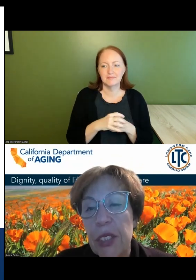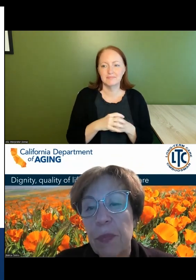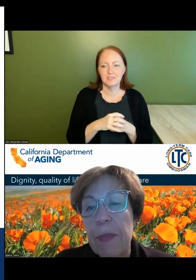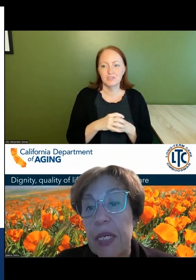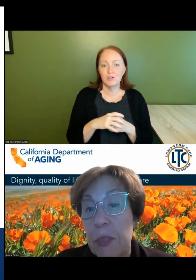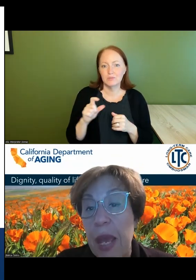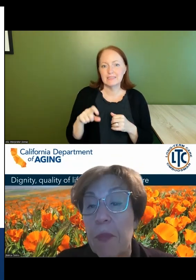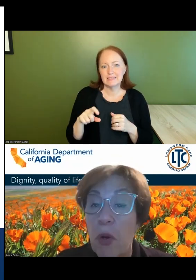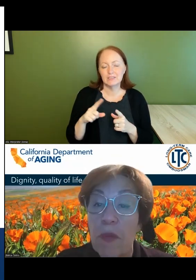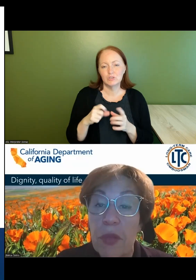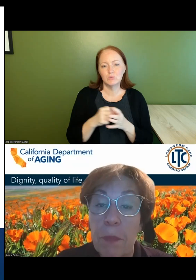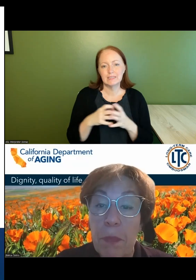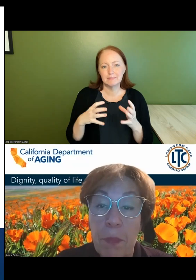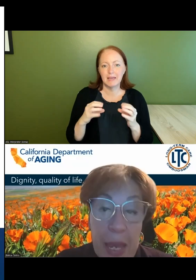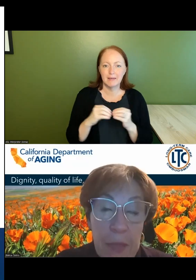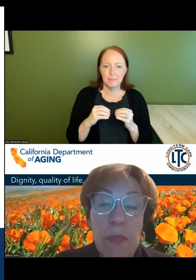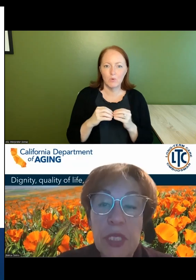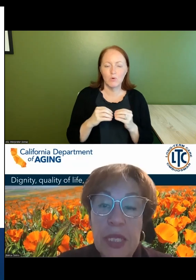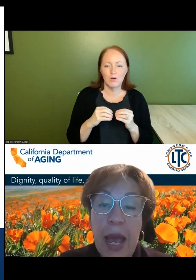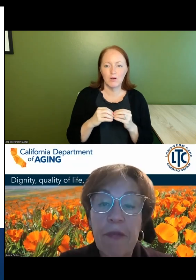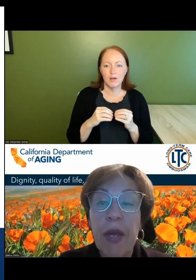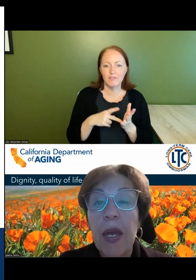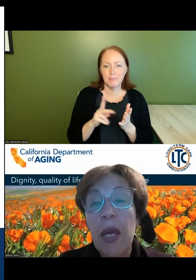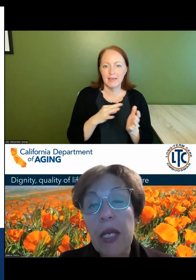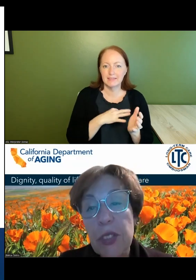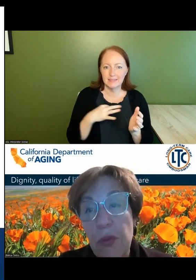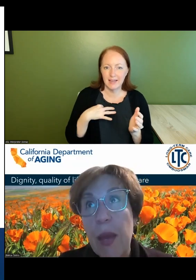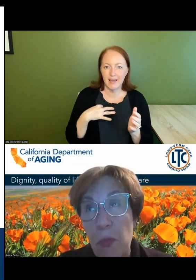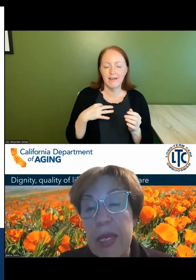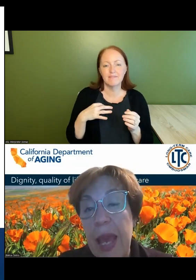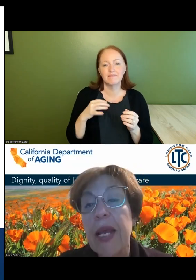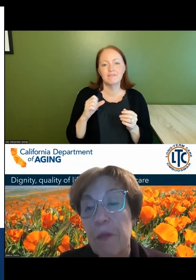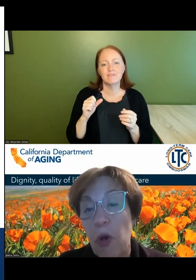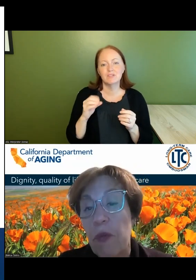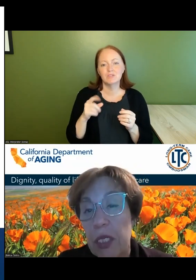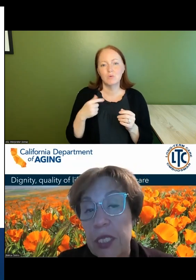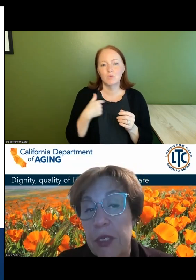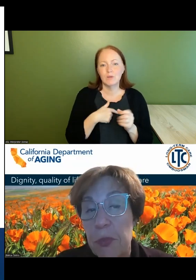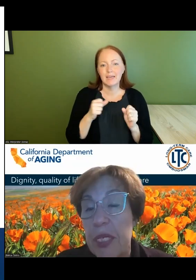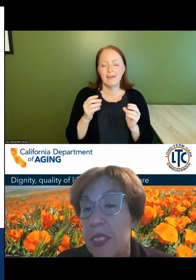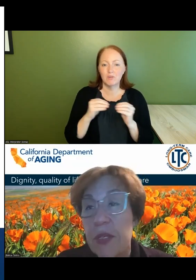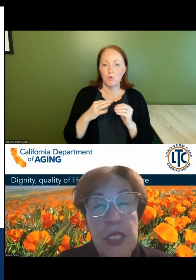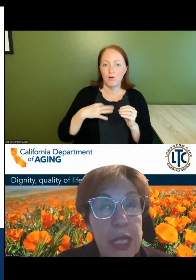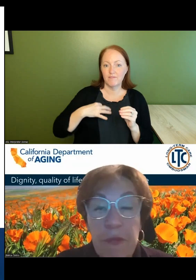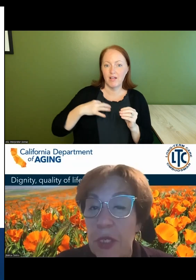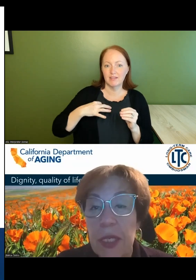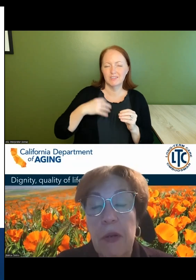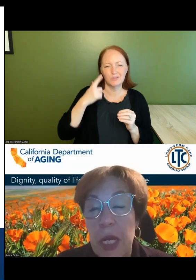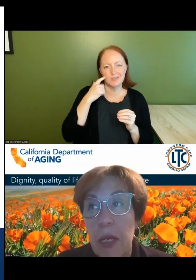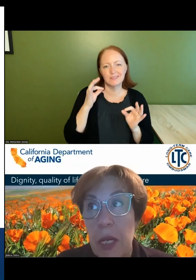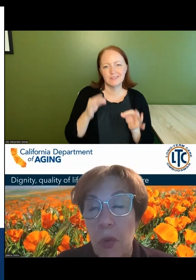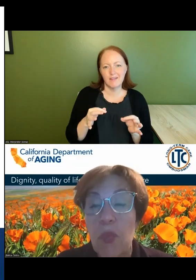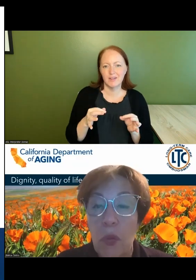need to maybe expand more of the paid staff so that we can have more volunteers, because there is